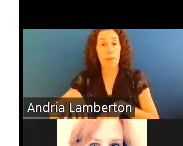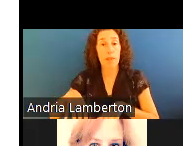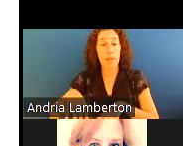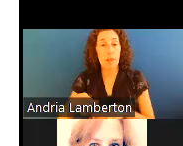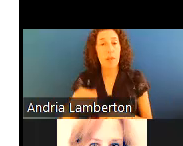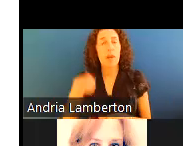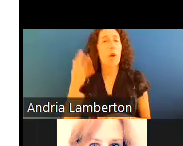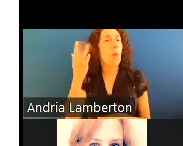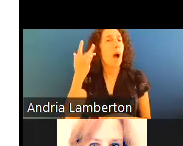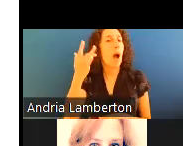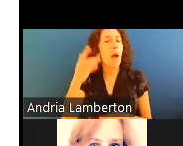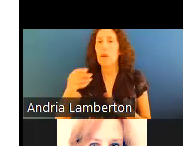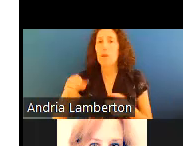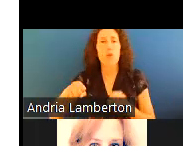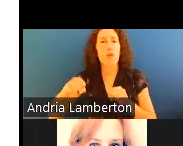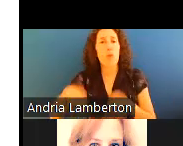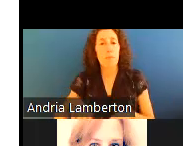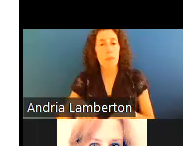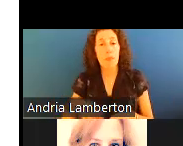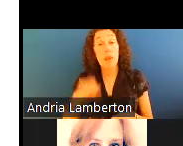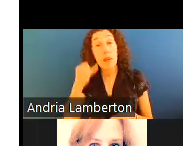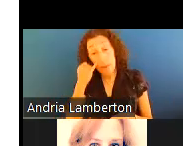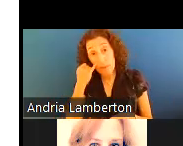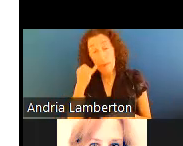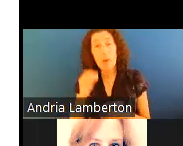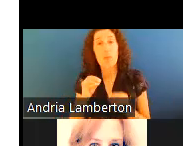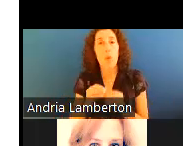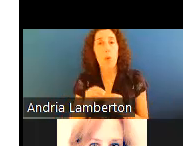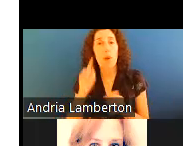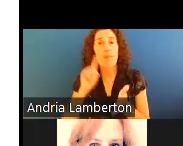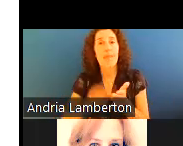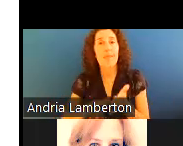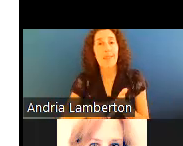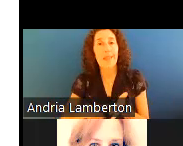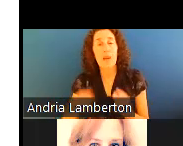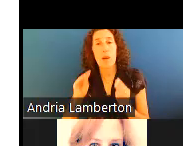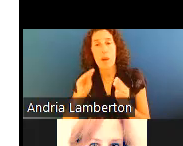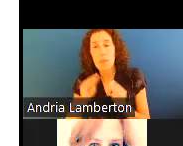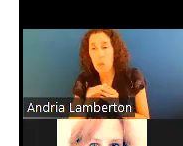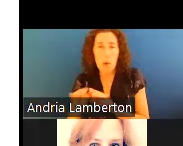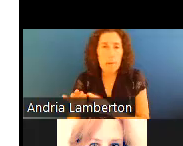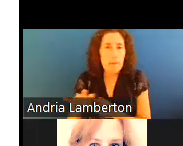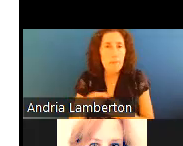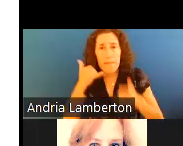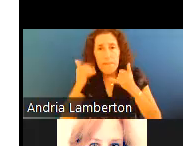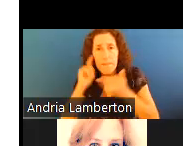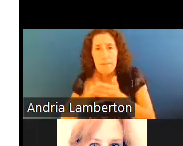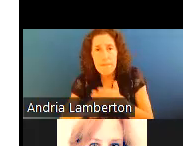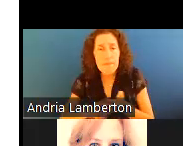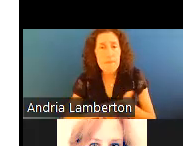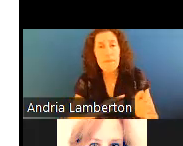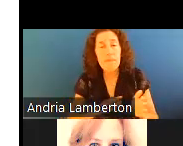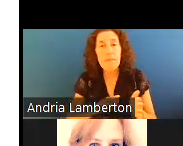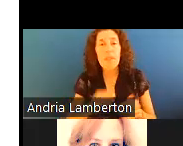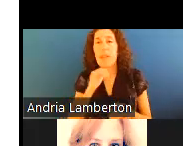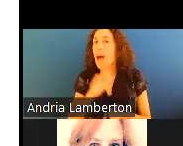they review the case in more detail, they realize that there's just not enough evidence to prove beyond a reasonable doubt.